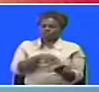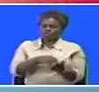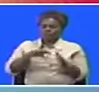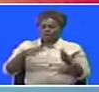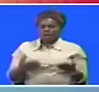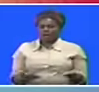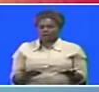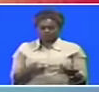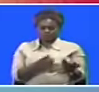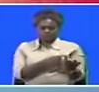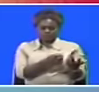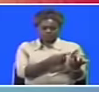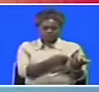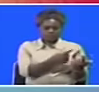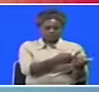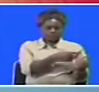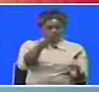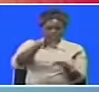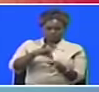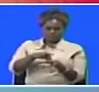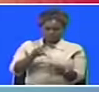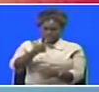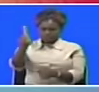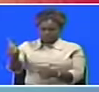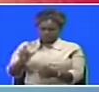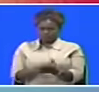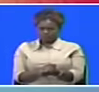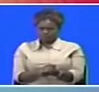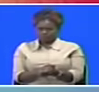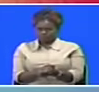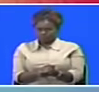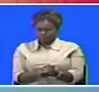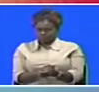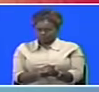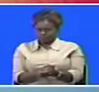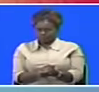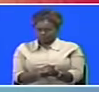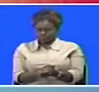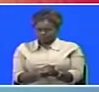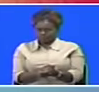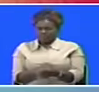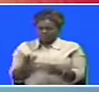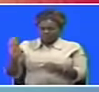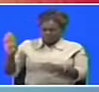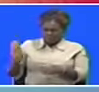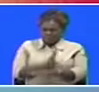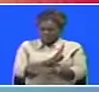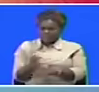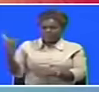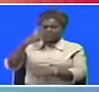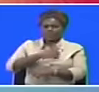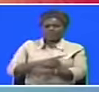concerns on the tallying of votes? Well, Akisa, it has been equally an action-packed day here in Kilifi County,